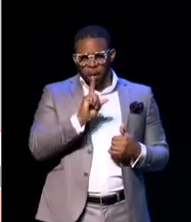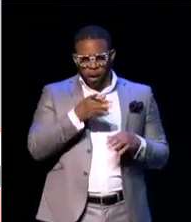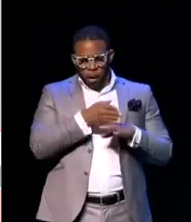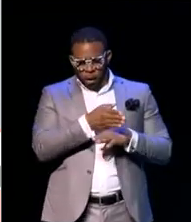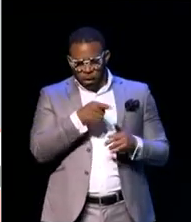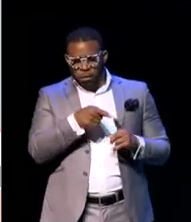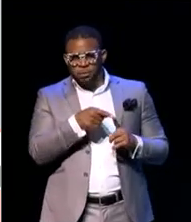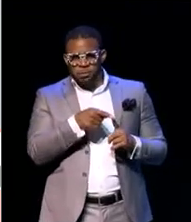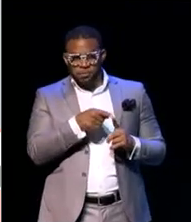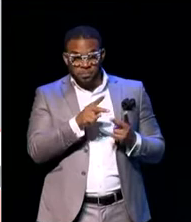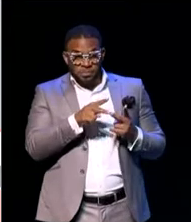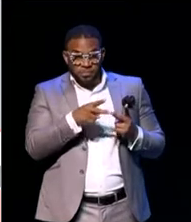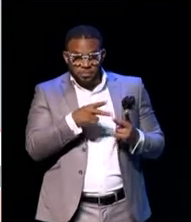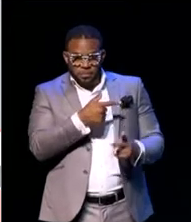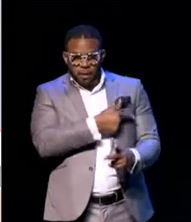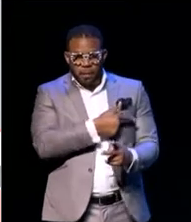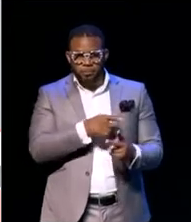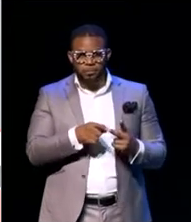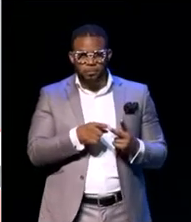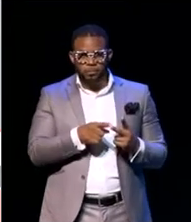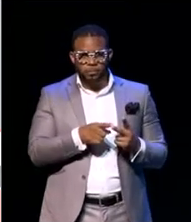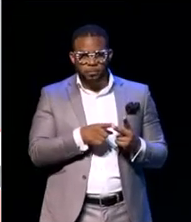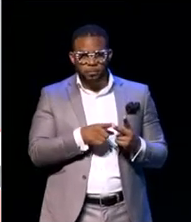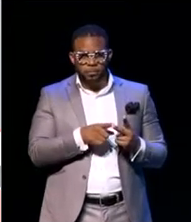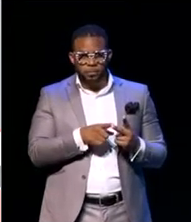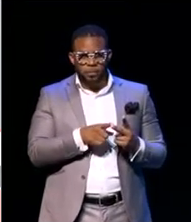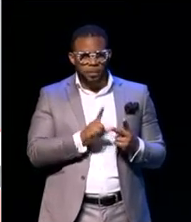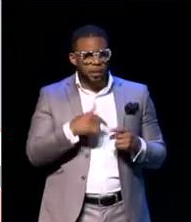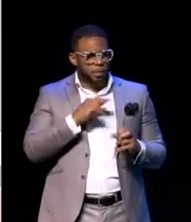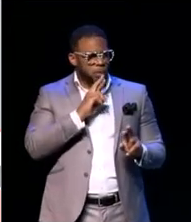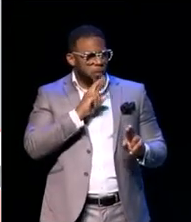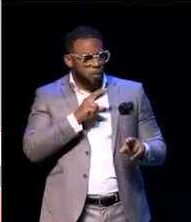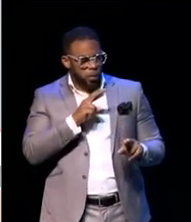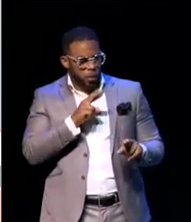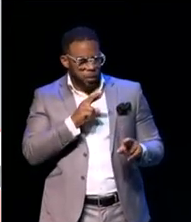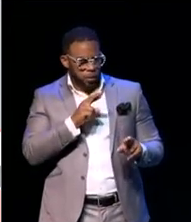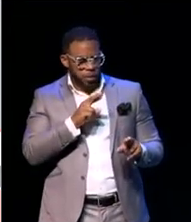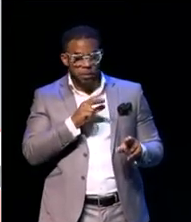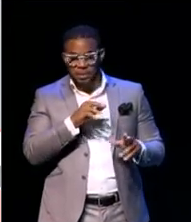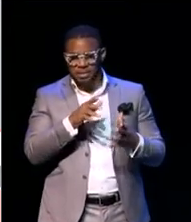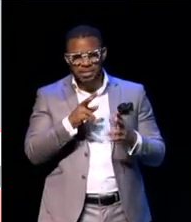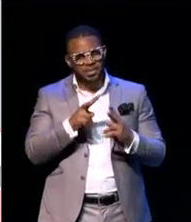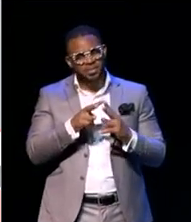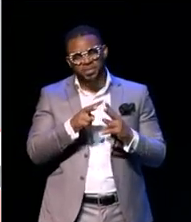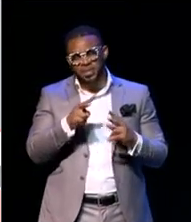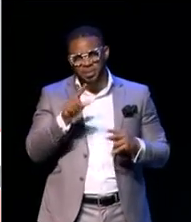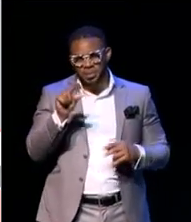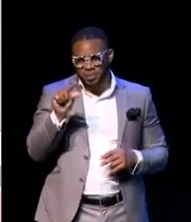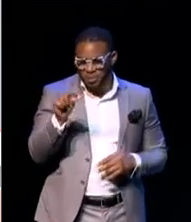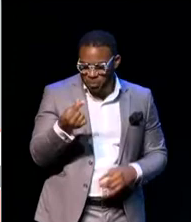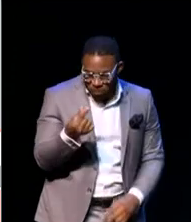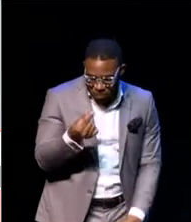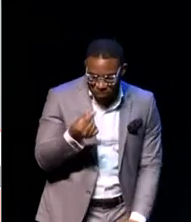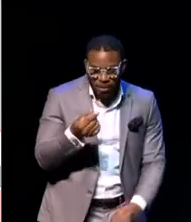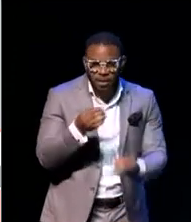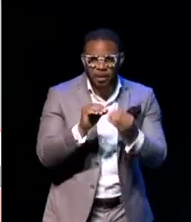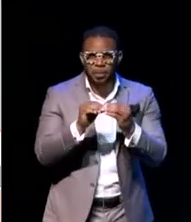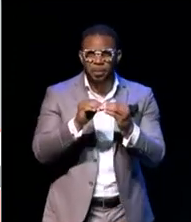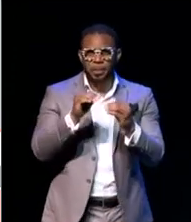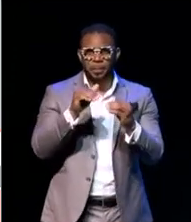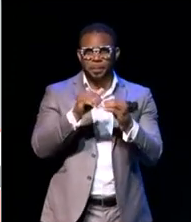after the second vaccine, there's been reports of, and it's a very, very small number in